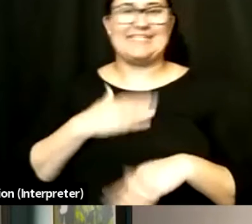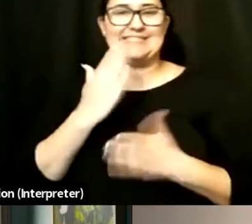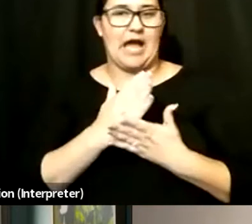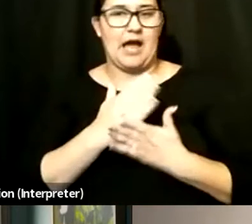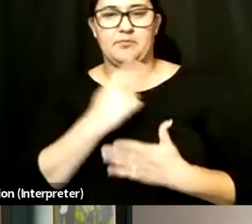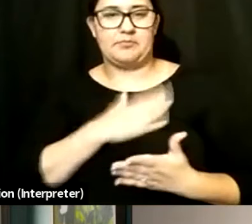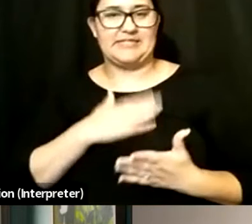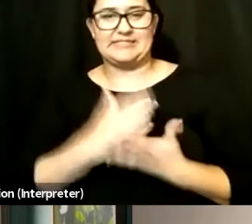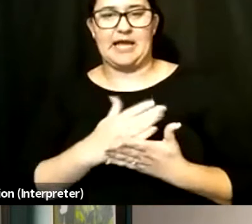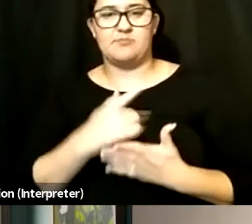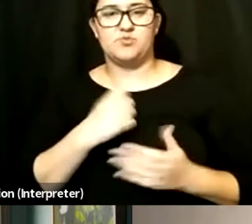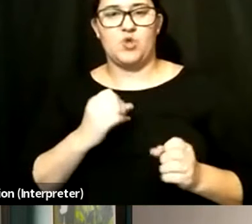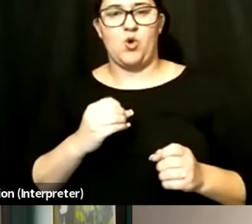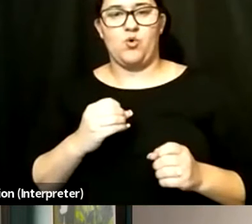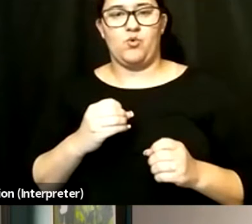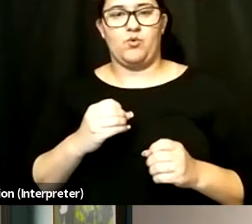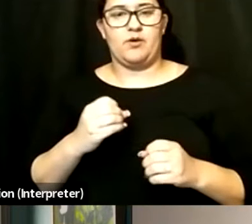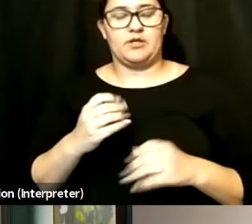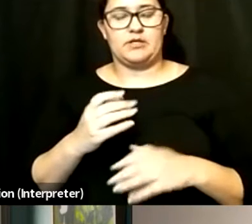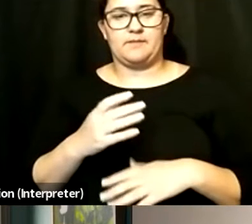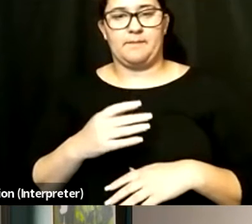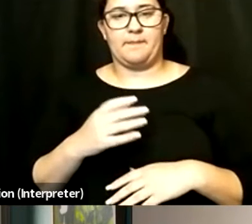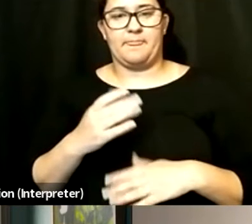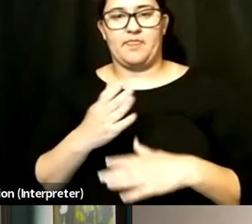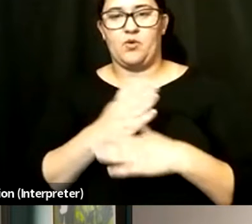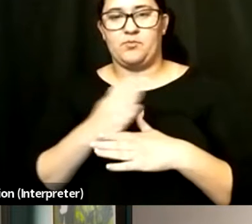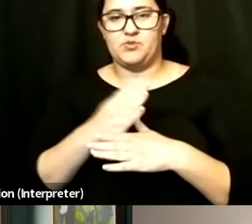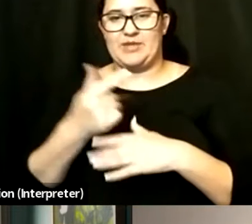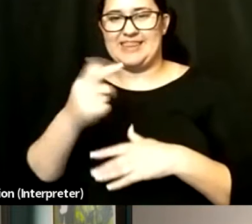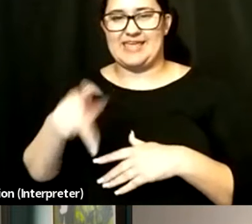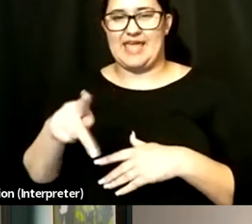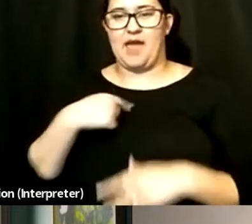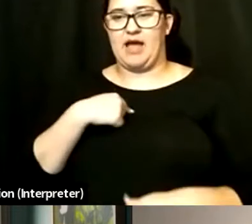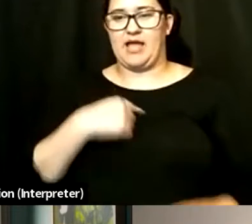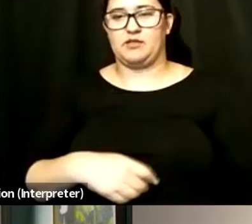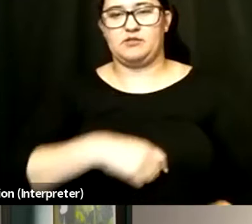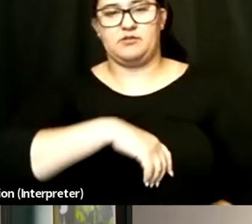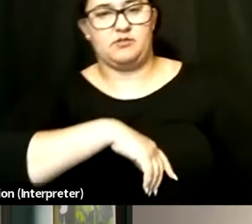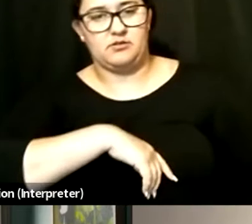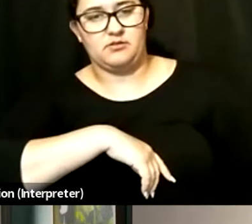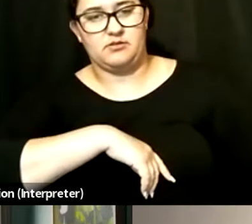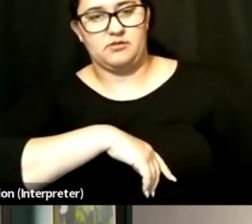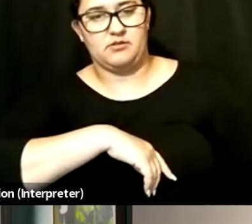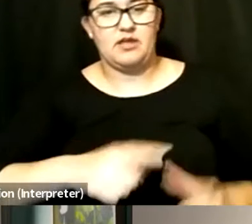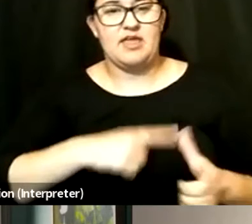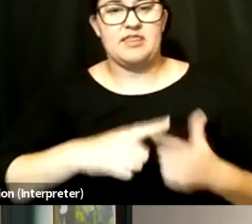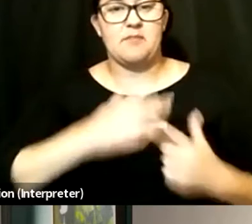I was leaning over the gap between the train and the platform, and he grabs my arms, which are attached to my crutches, and tries